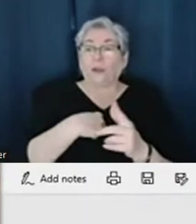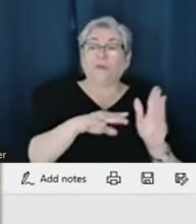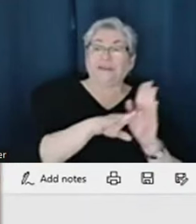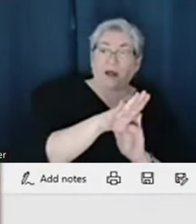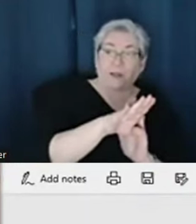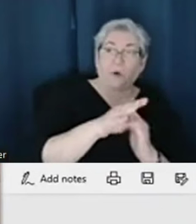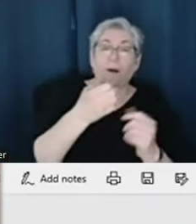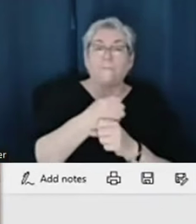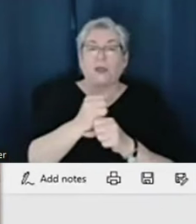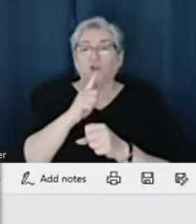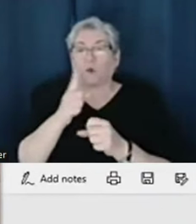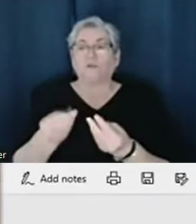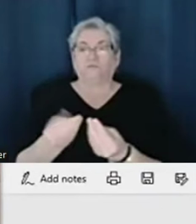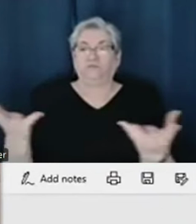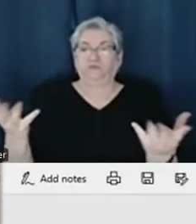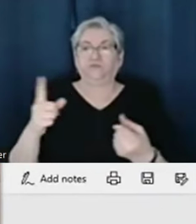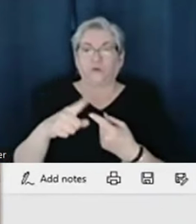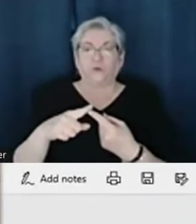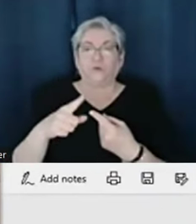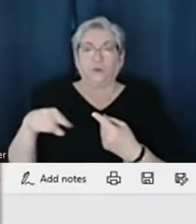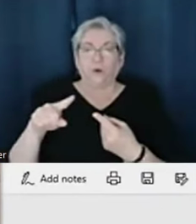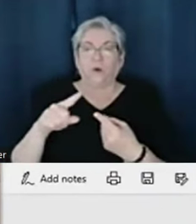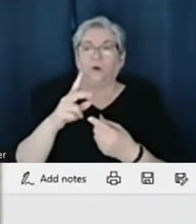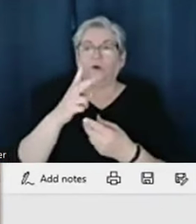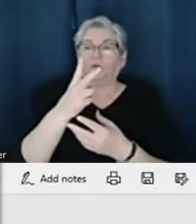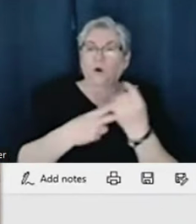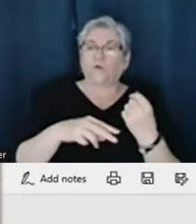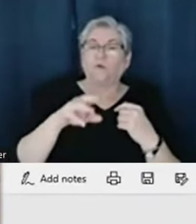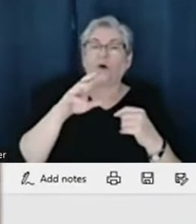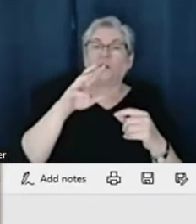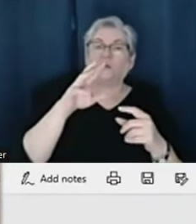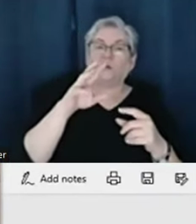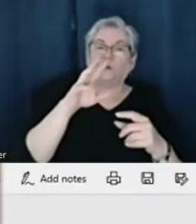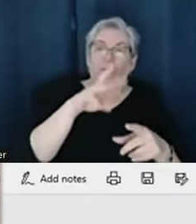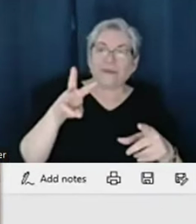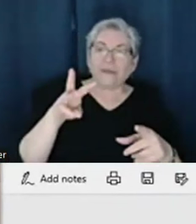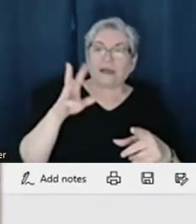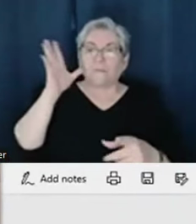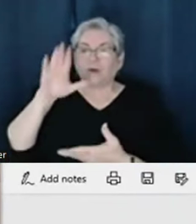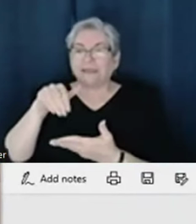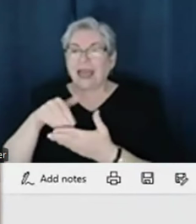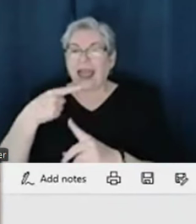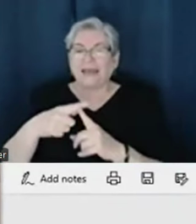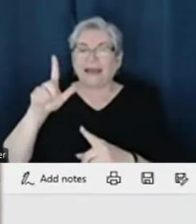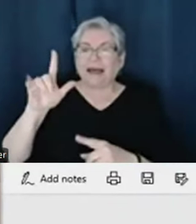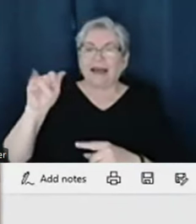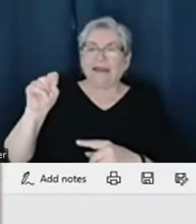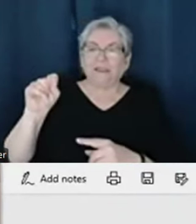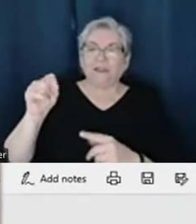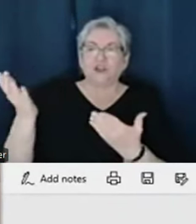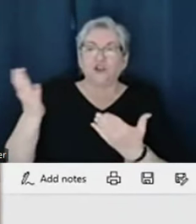through both the website, the parent centers, and through the listserv. Paper copies have not